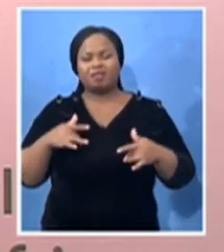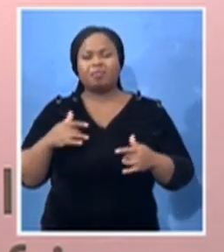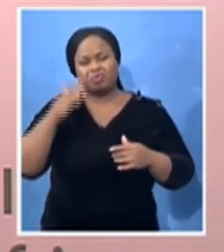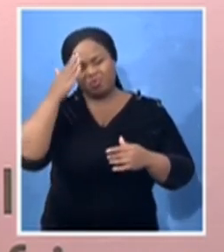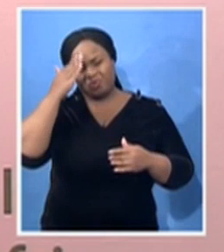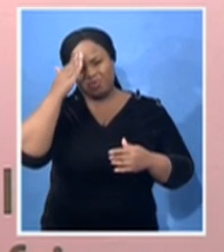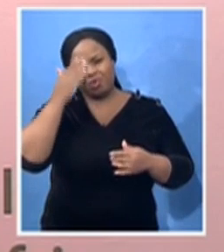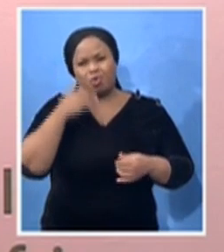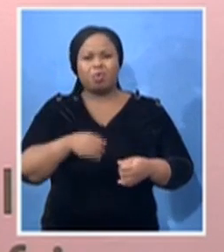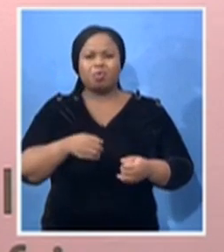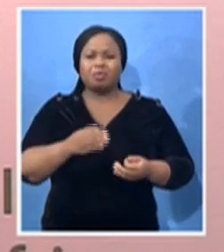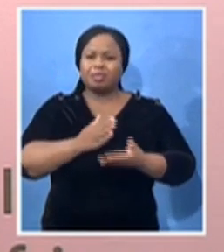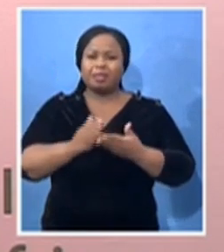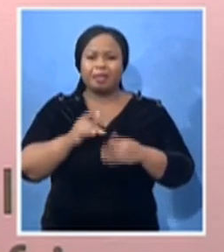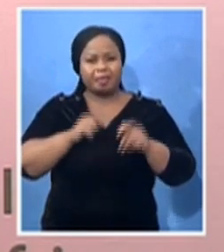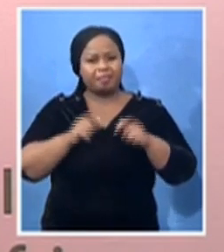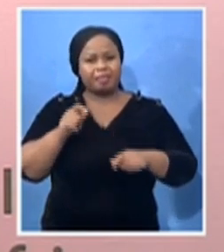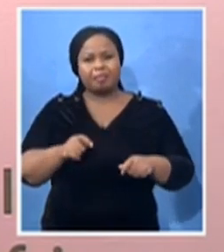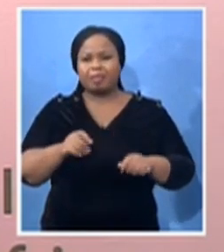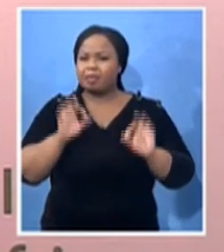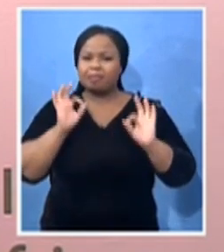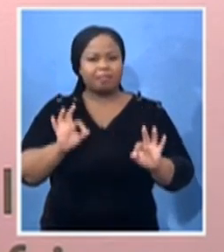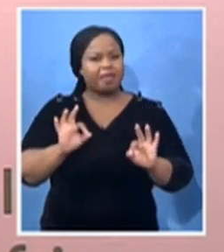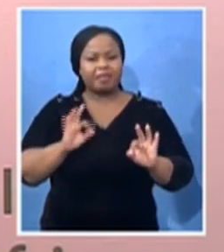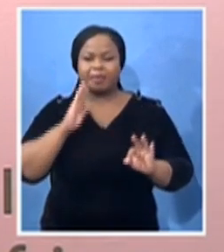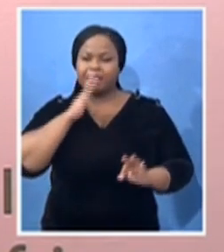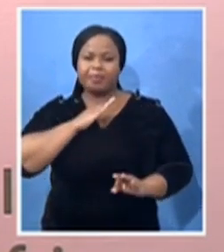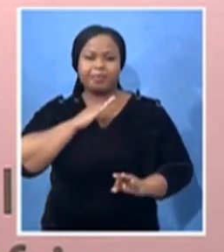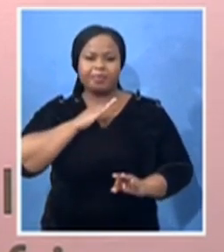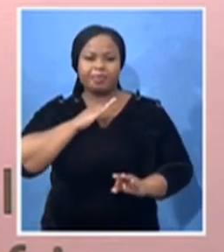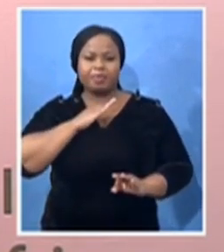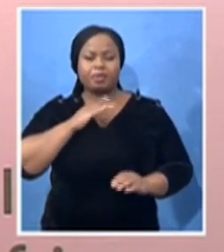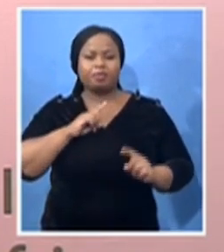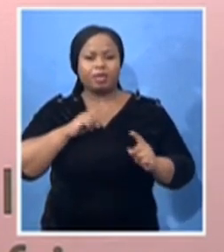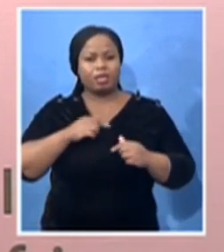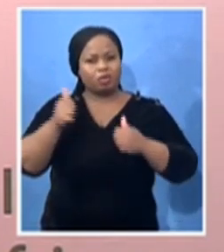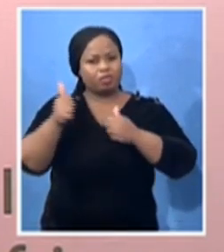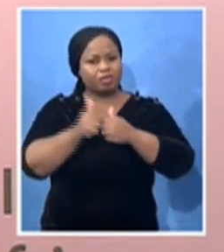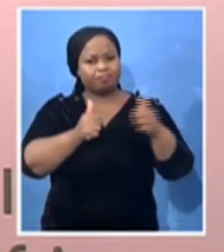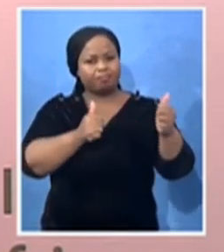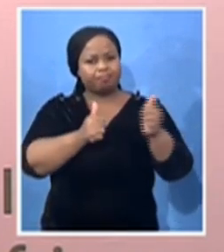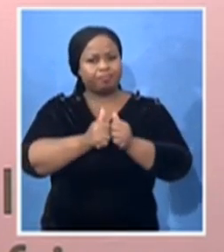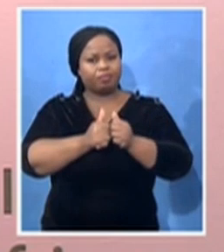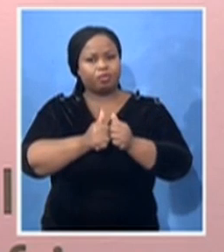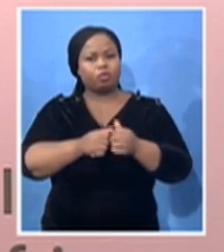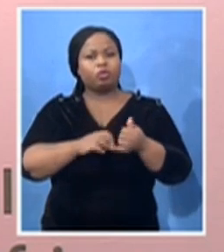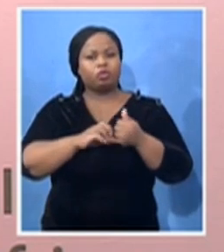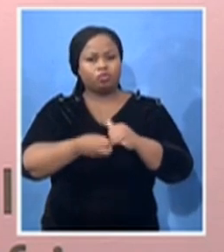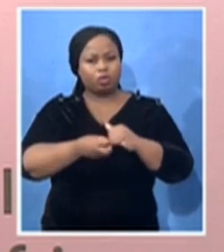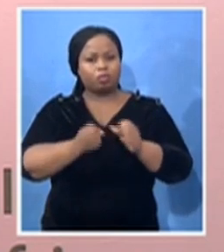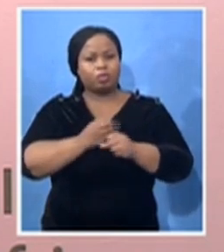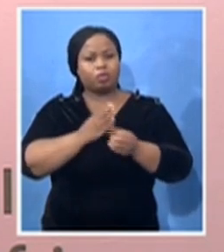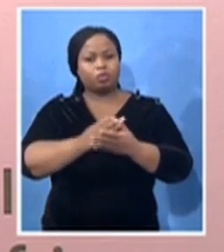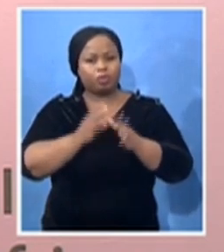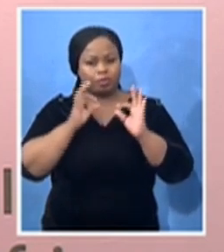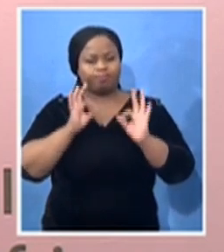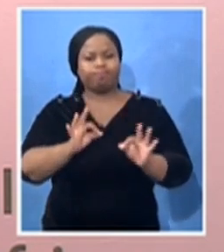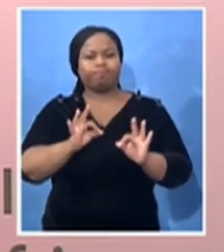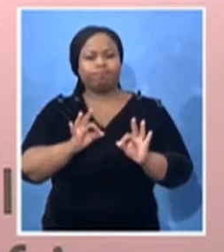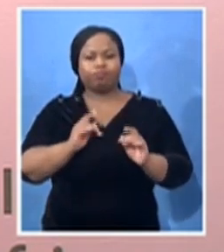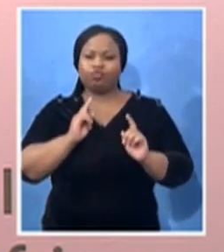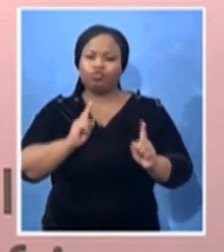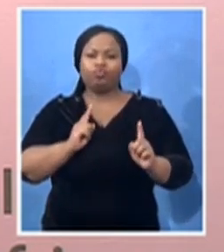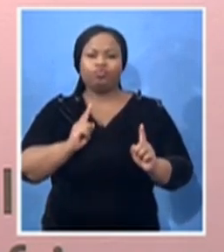therefore, working together, we need to really make a firm undertaking that we shall forever fight against